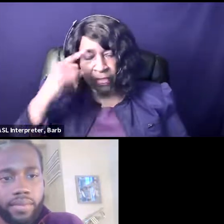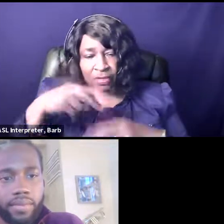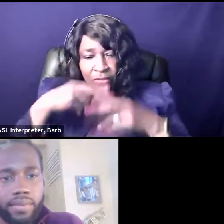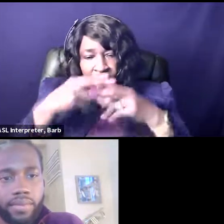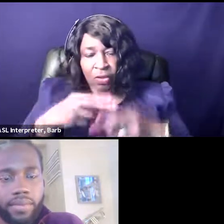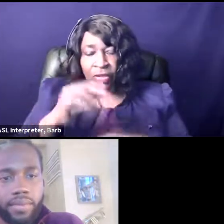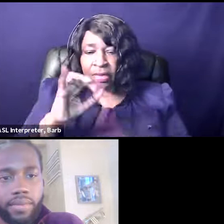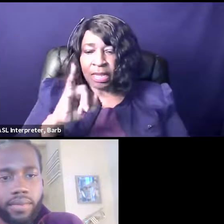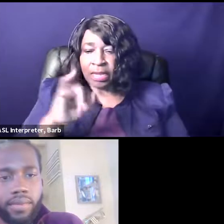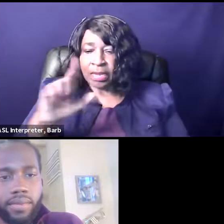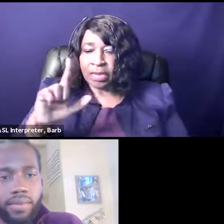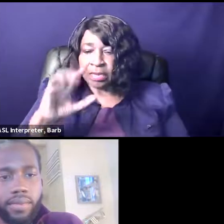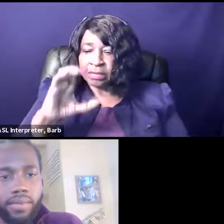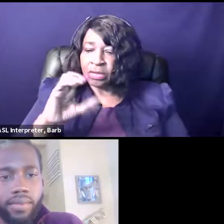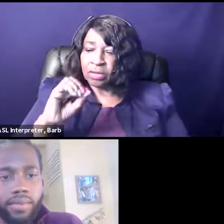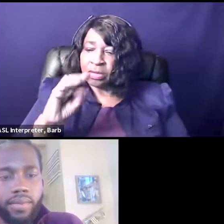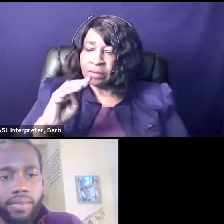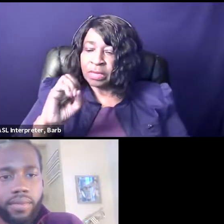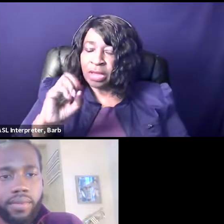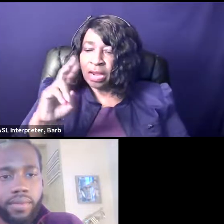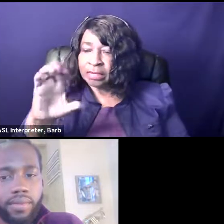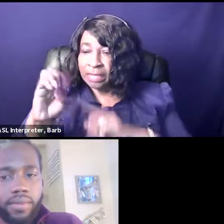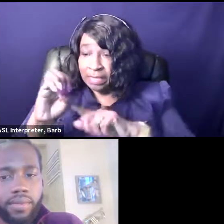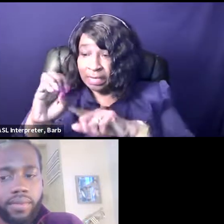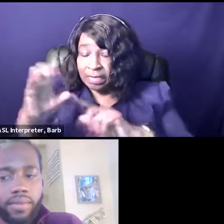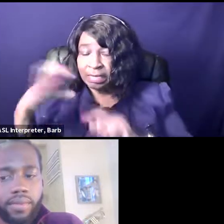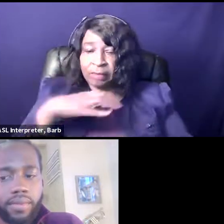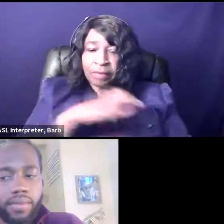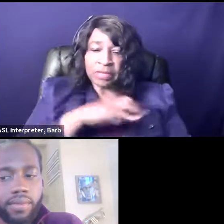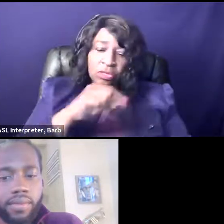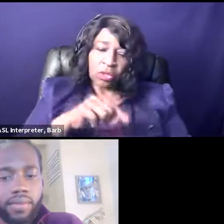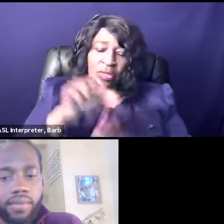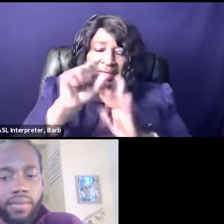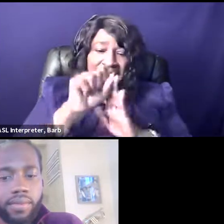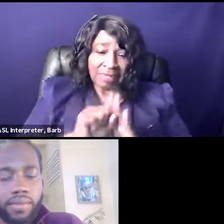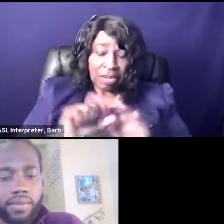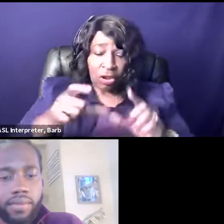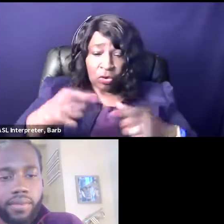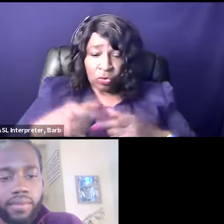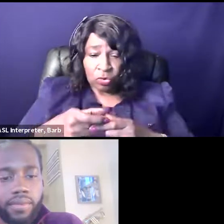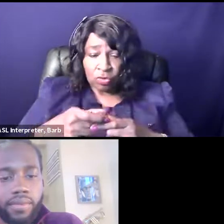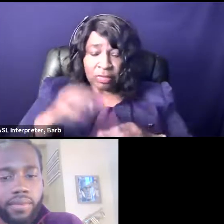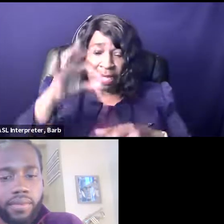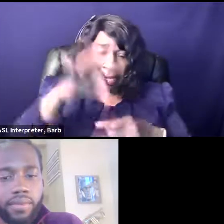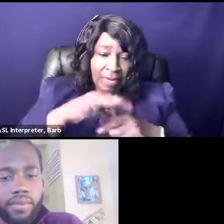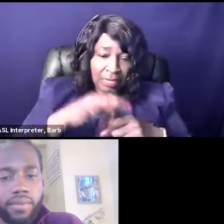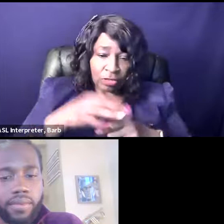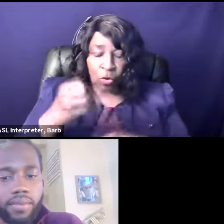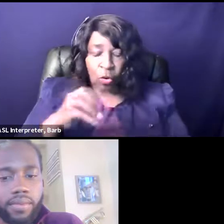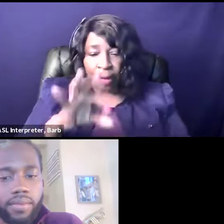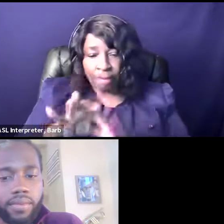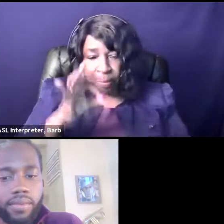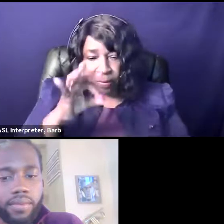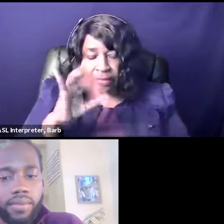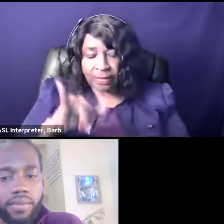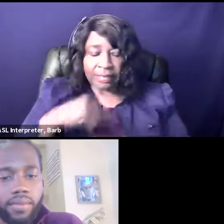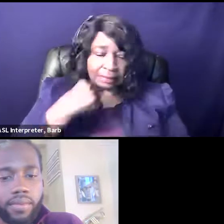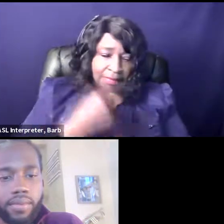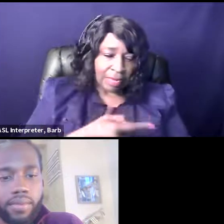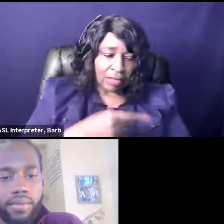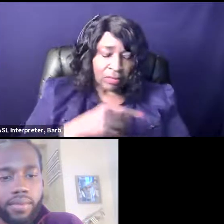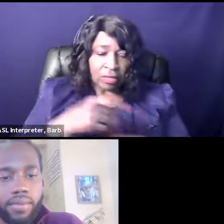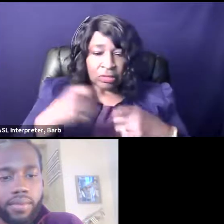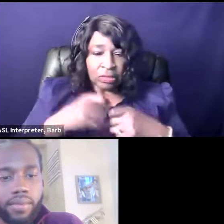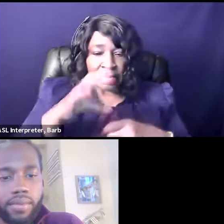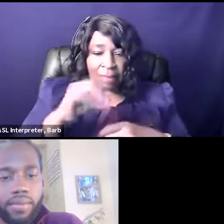Commerce Commission. And so these are state bodies that are either elected, appointed, that tell the utilities how much